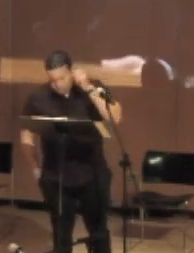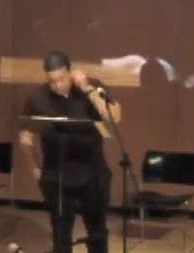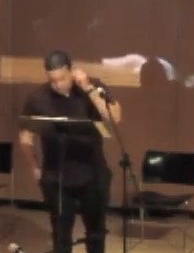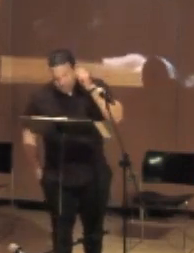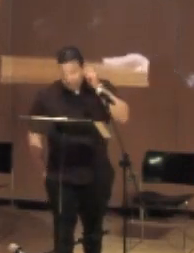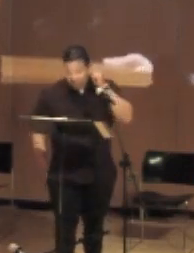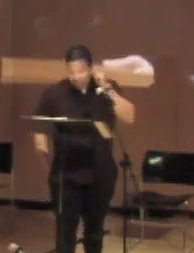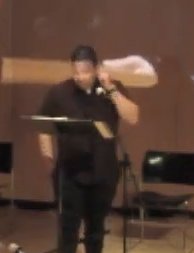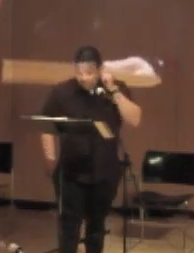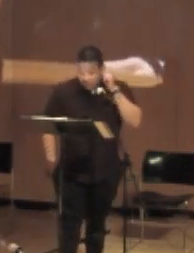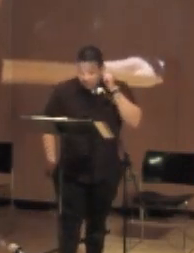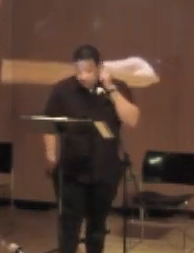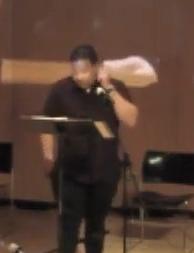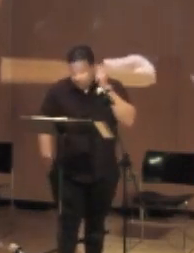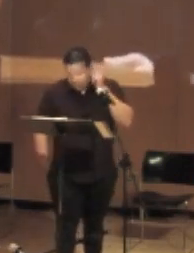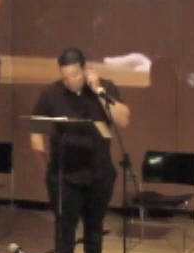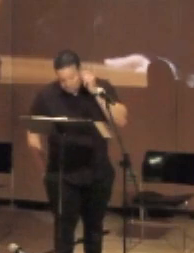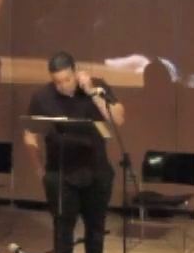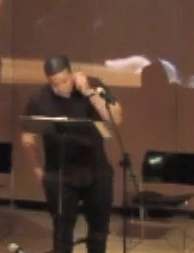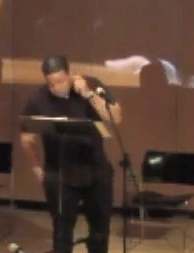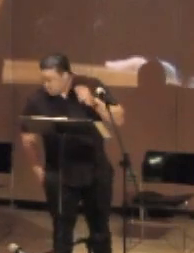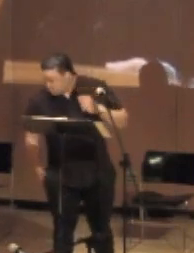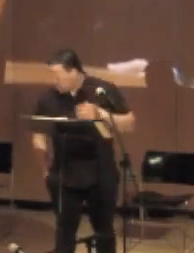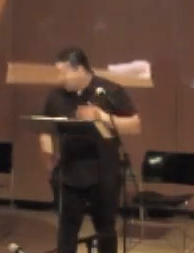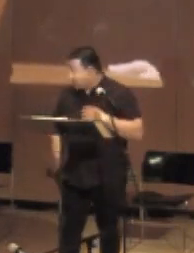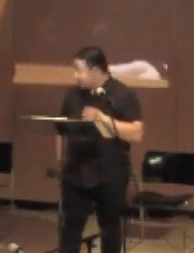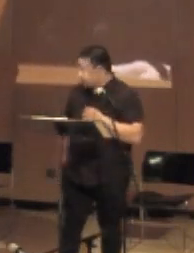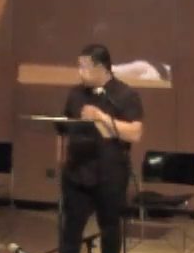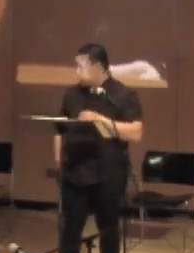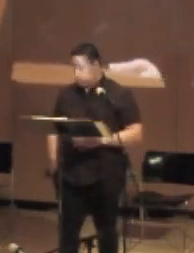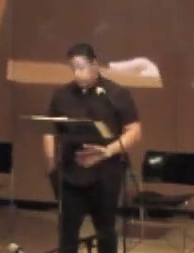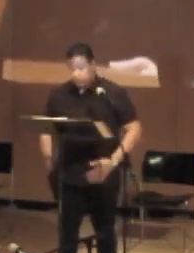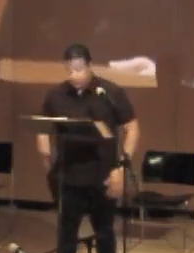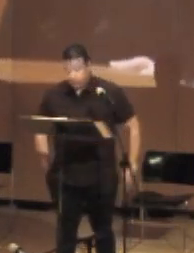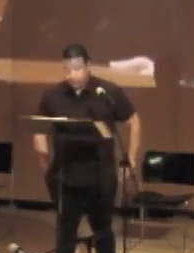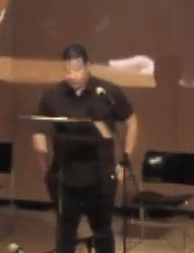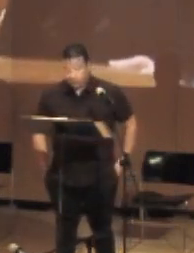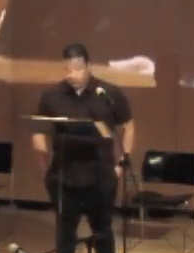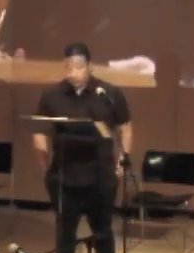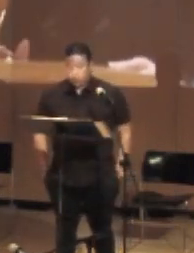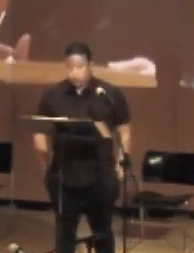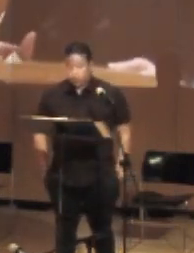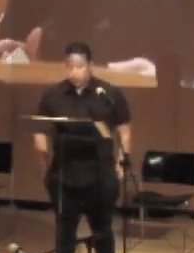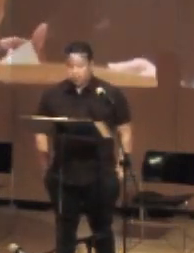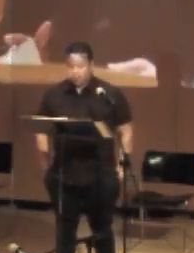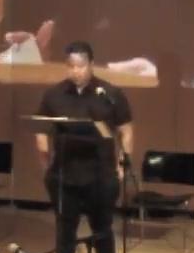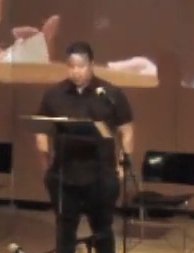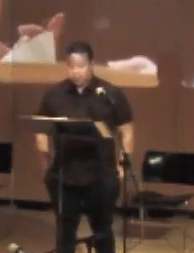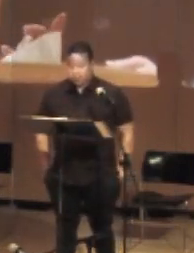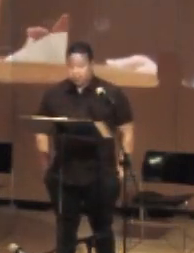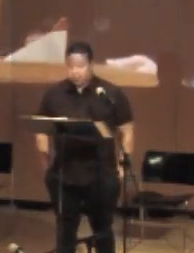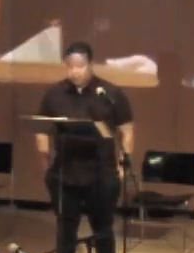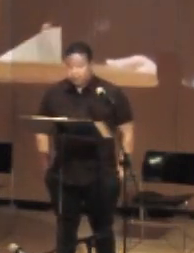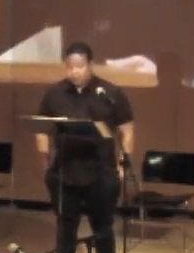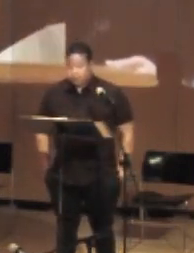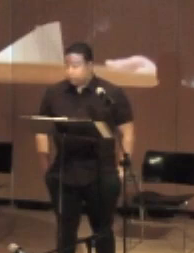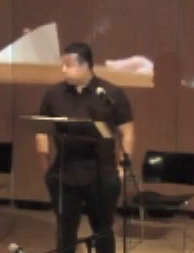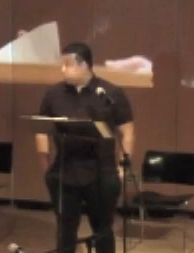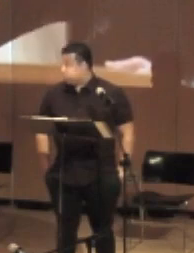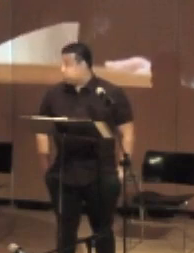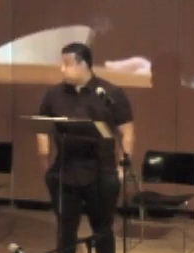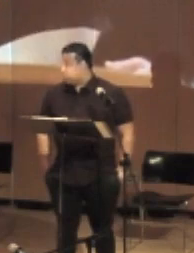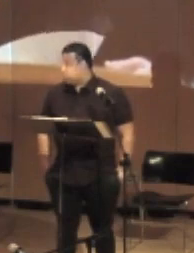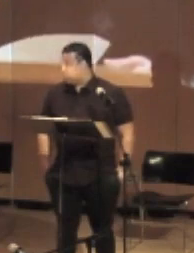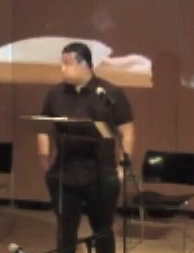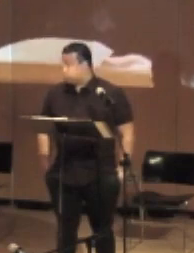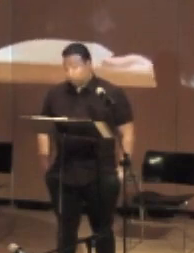along yeah well then they just don't maybe that's how it was yeah maybe hild stuck with